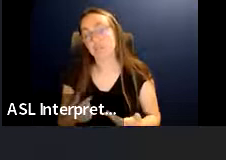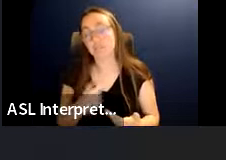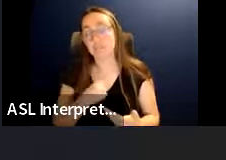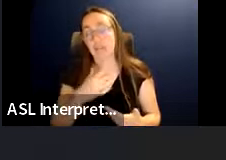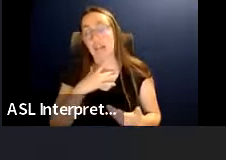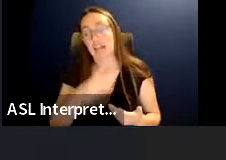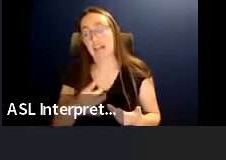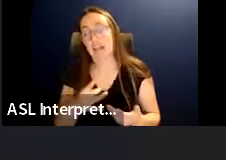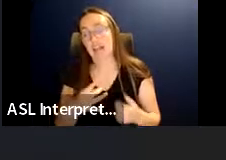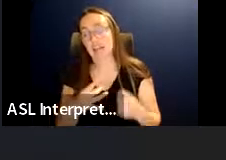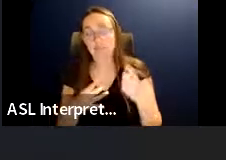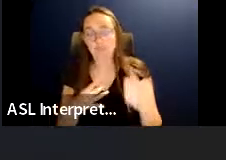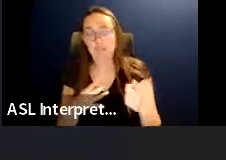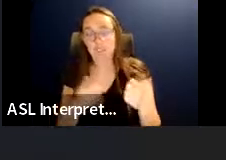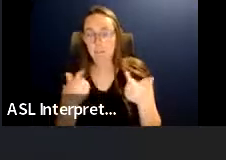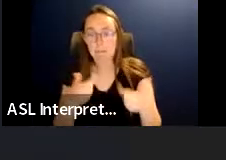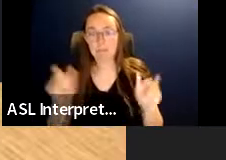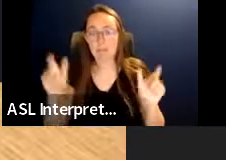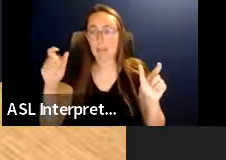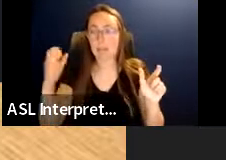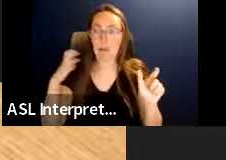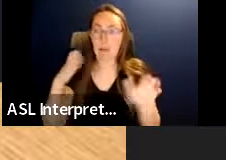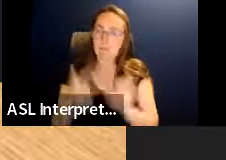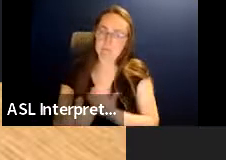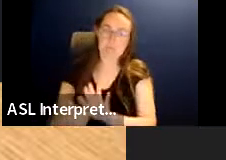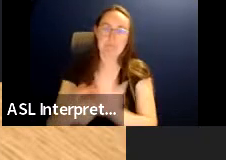taking the big boss around.